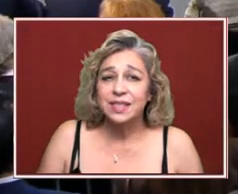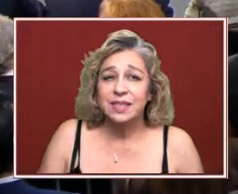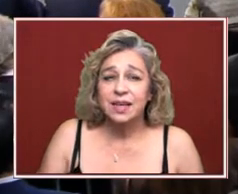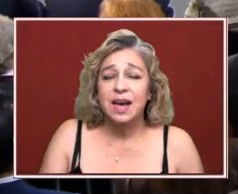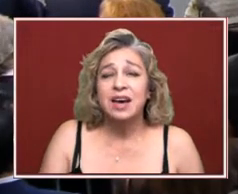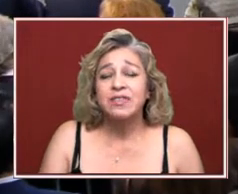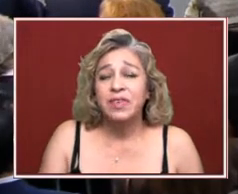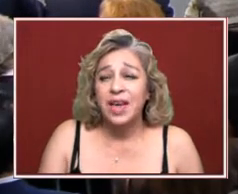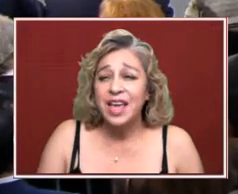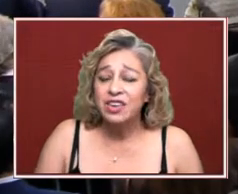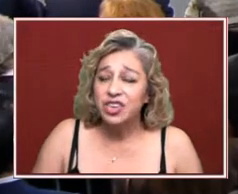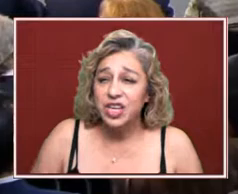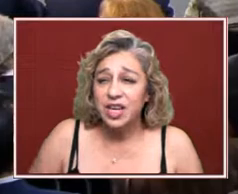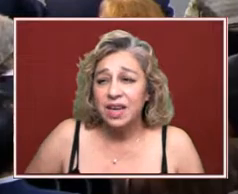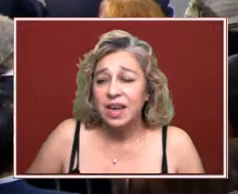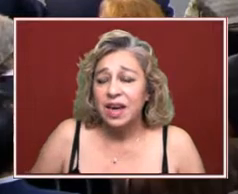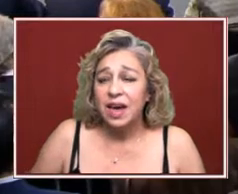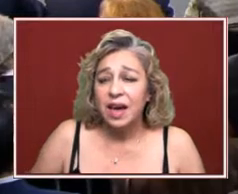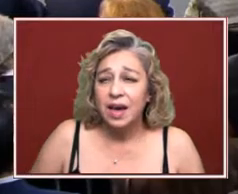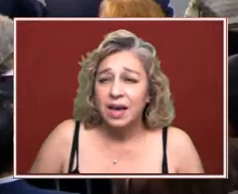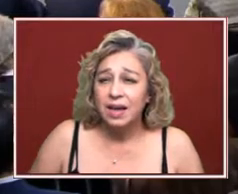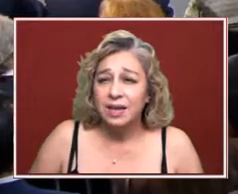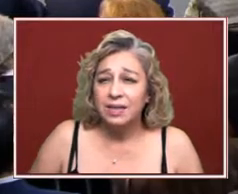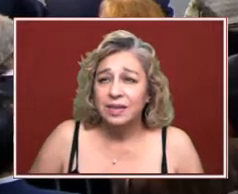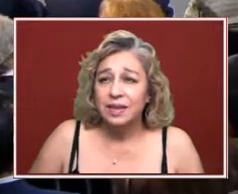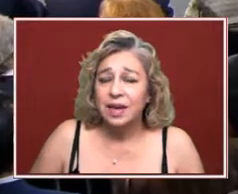price of energy,